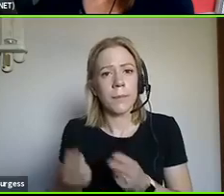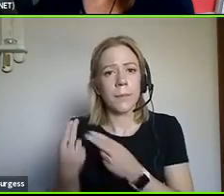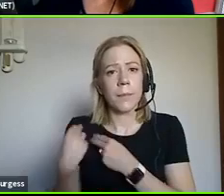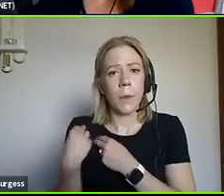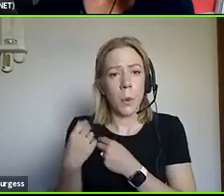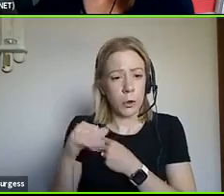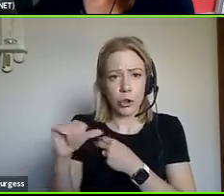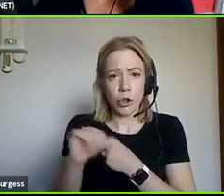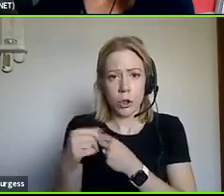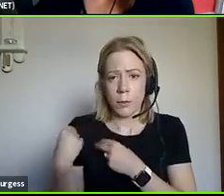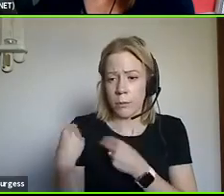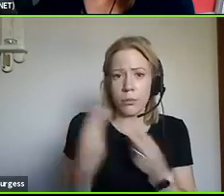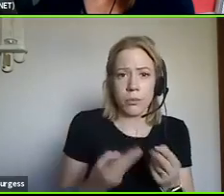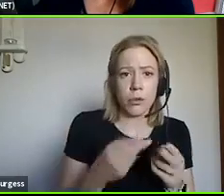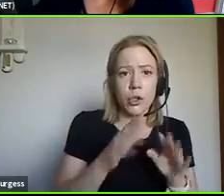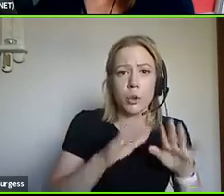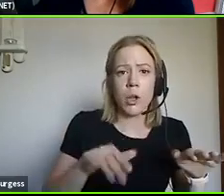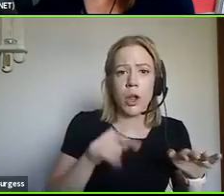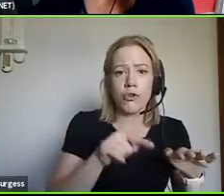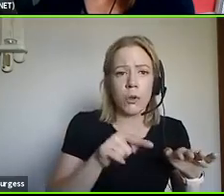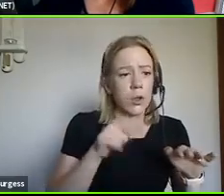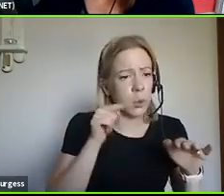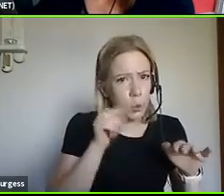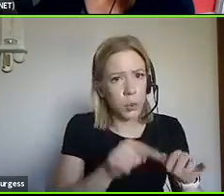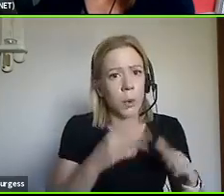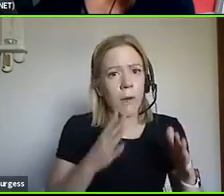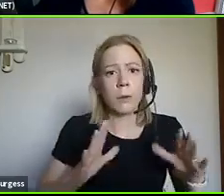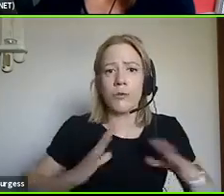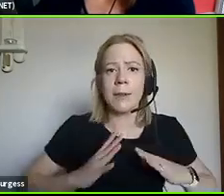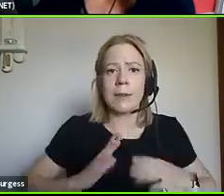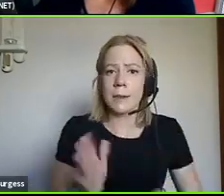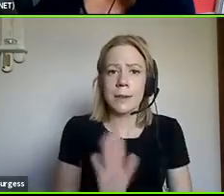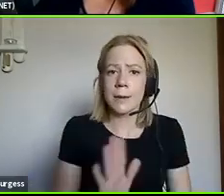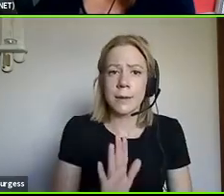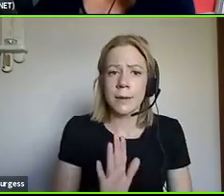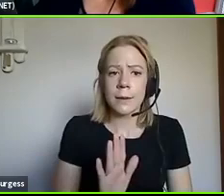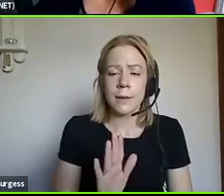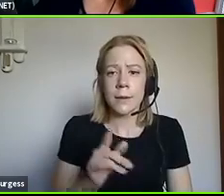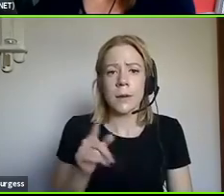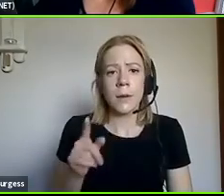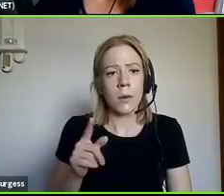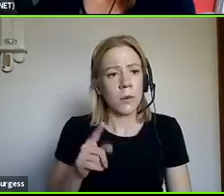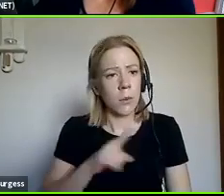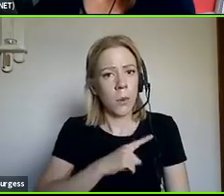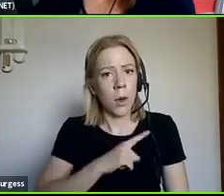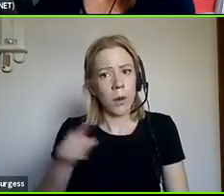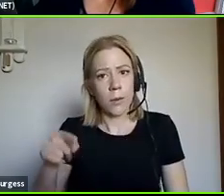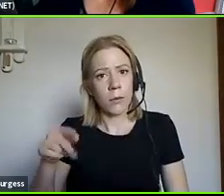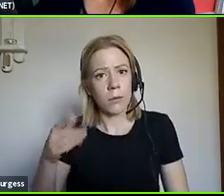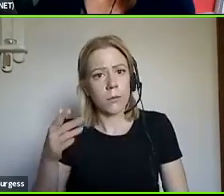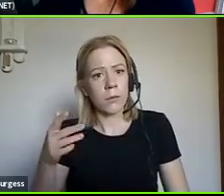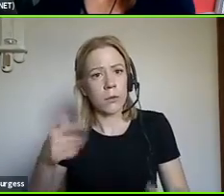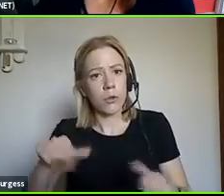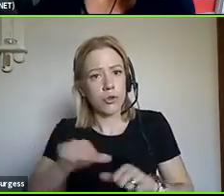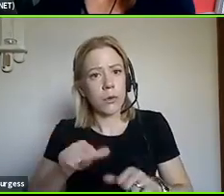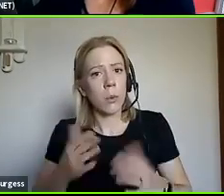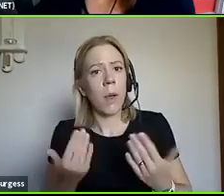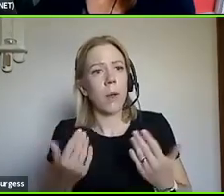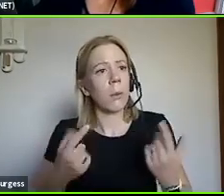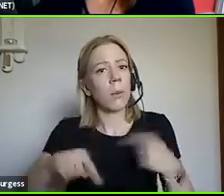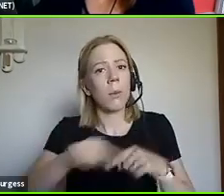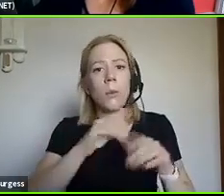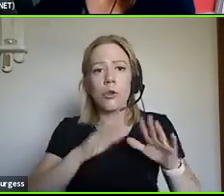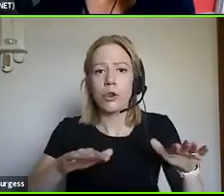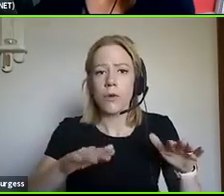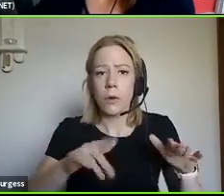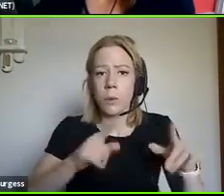to be ready. And inclusive education thinking, we welcome children with all of their diversity. We're not